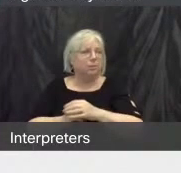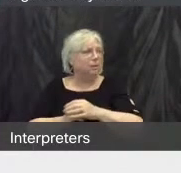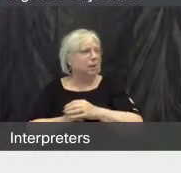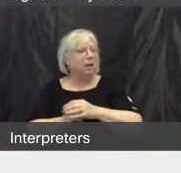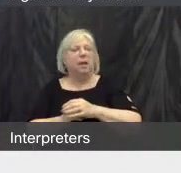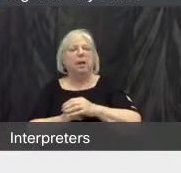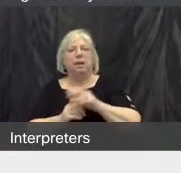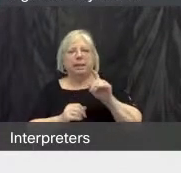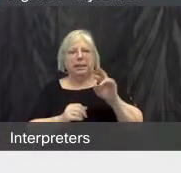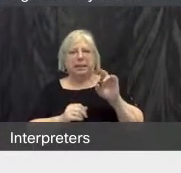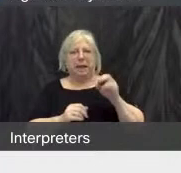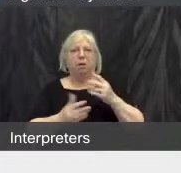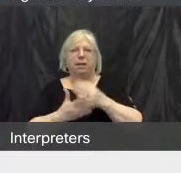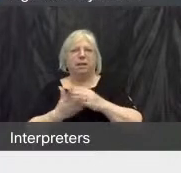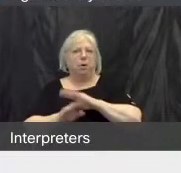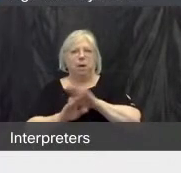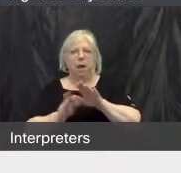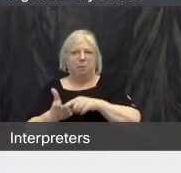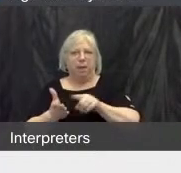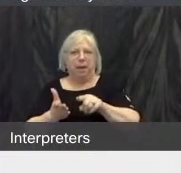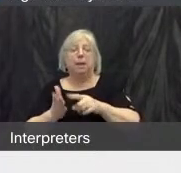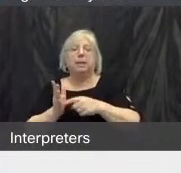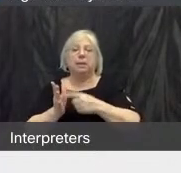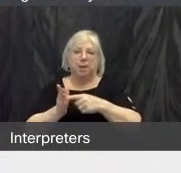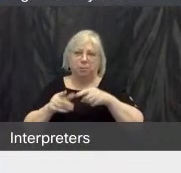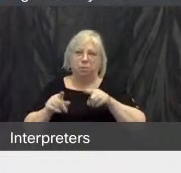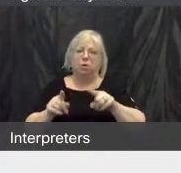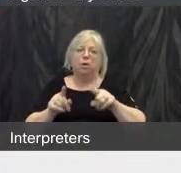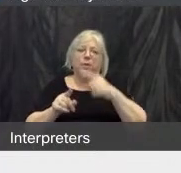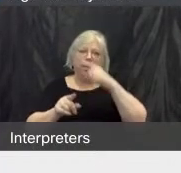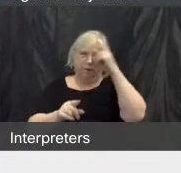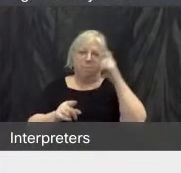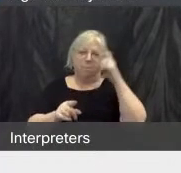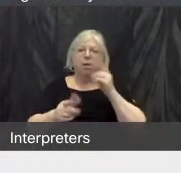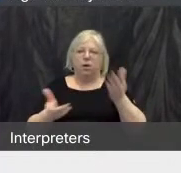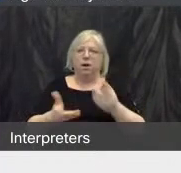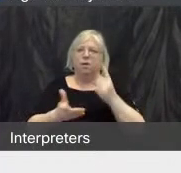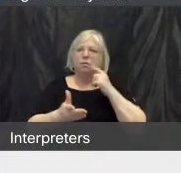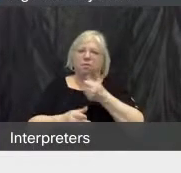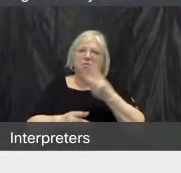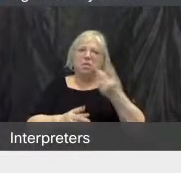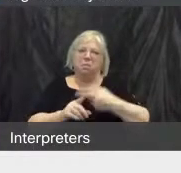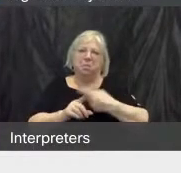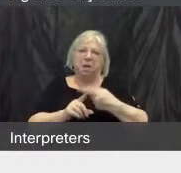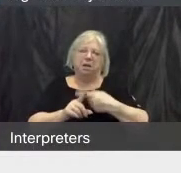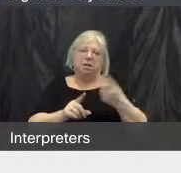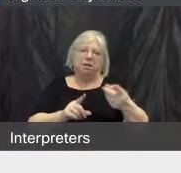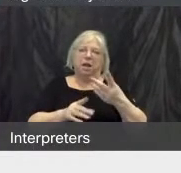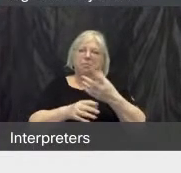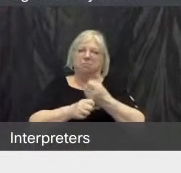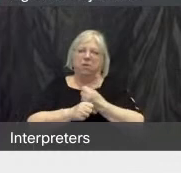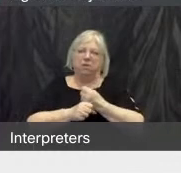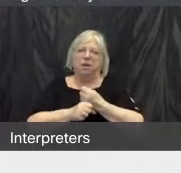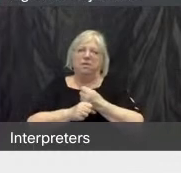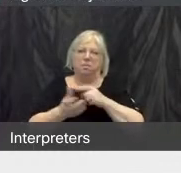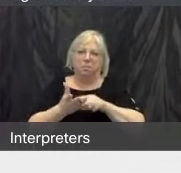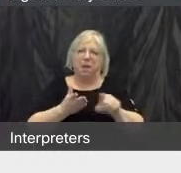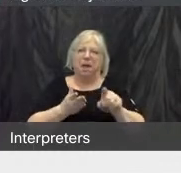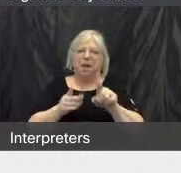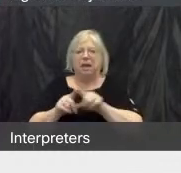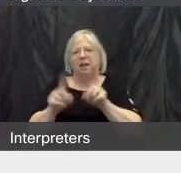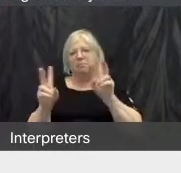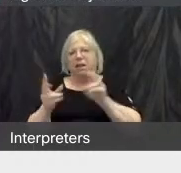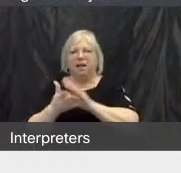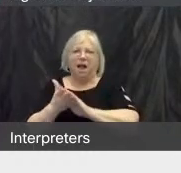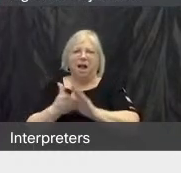Some are unpaid, and sometimes in the summer they're here for a few months and they receive a pay, like a